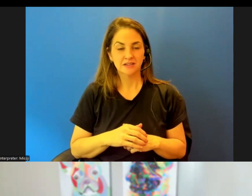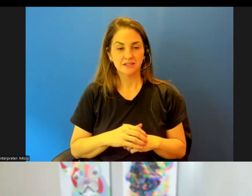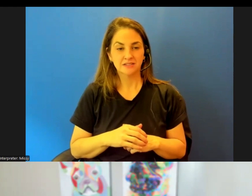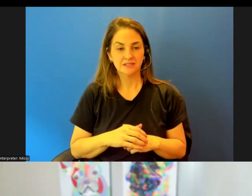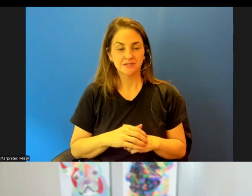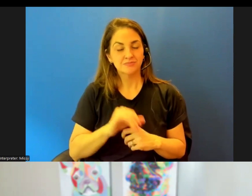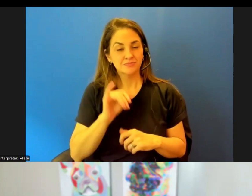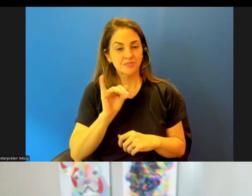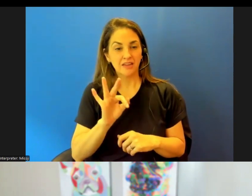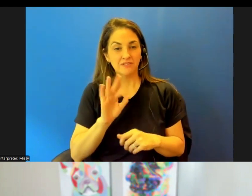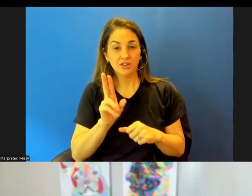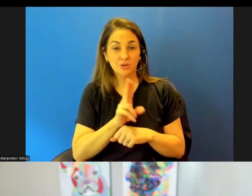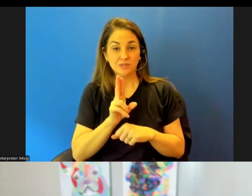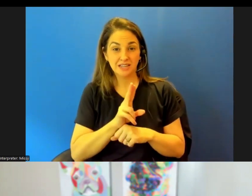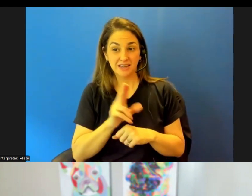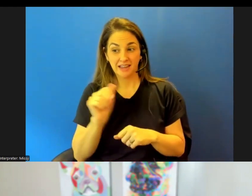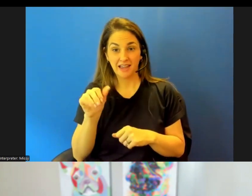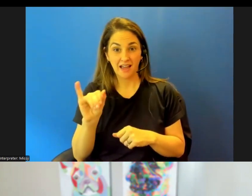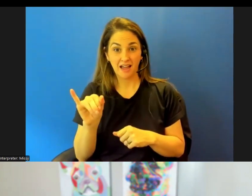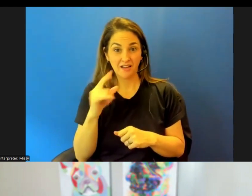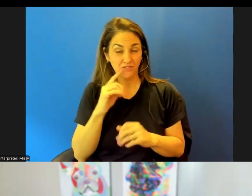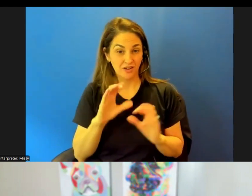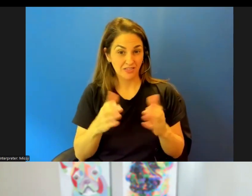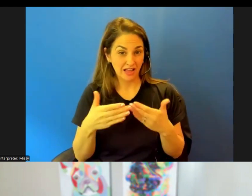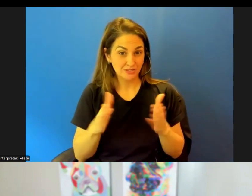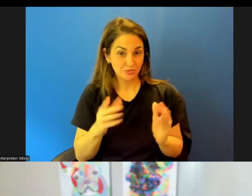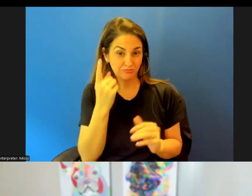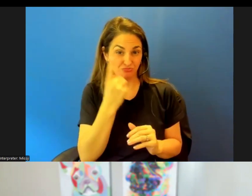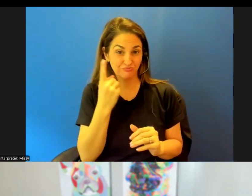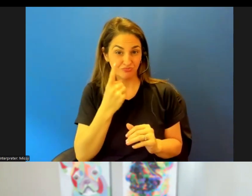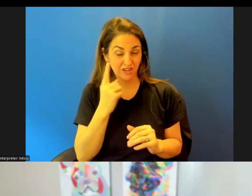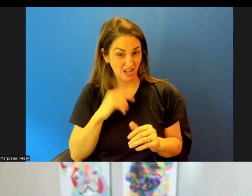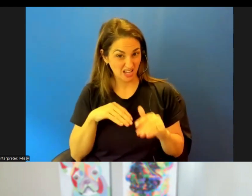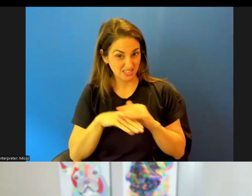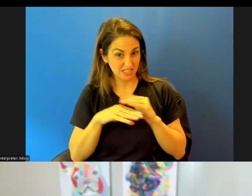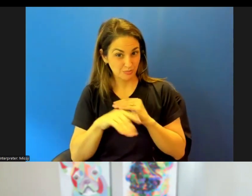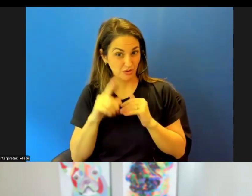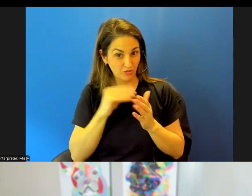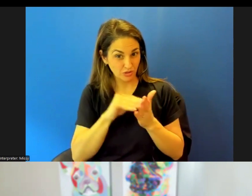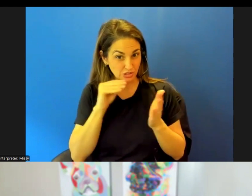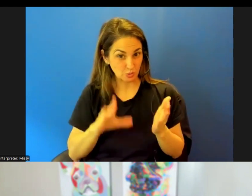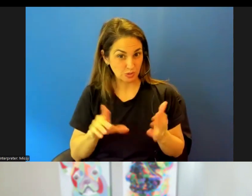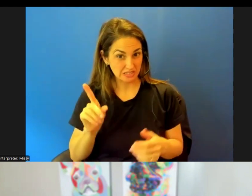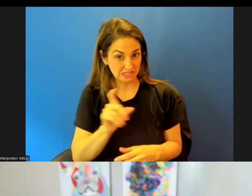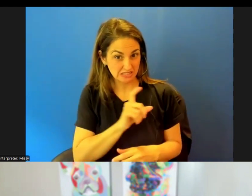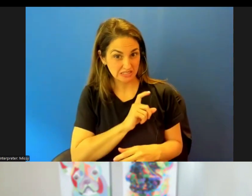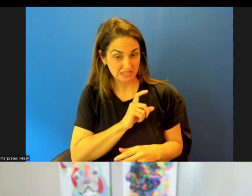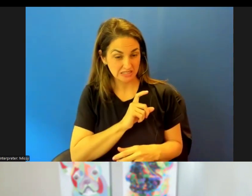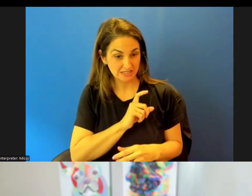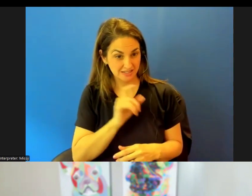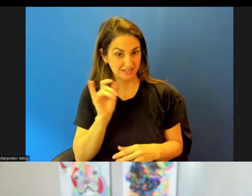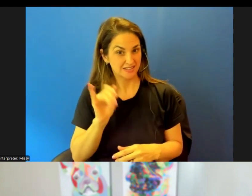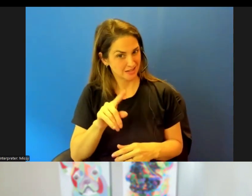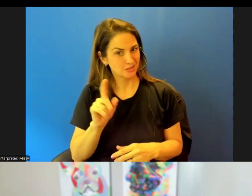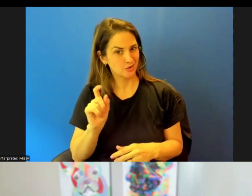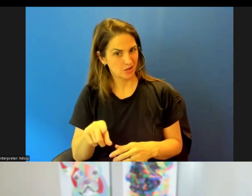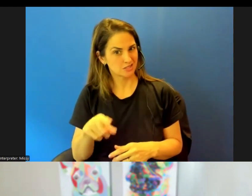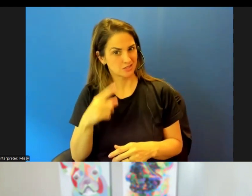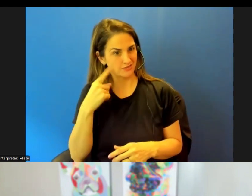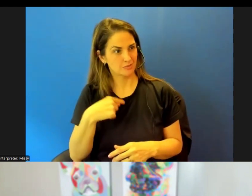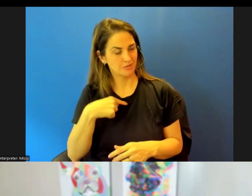particularly if we're using them in the classroom space, are they accessible to our students to use? So that's a big question for me